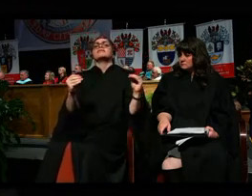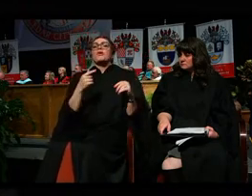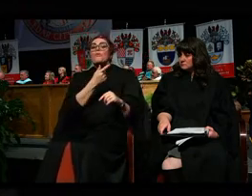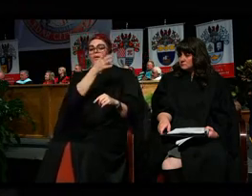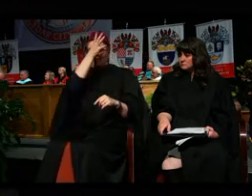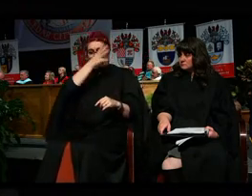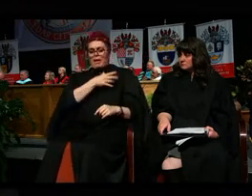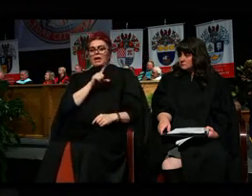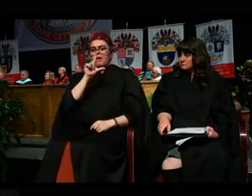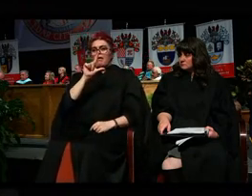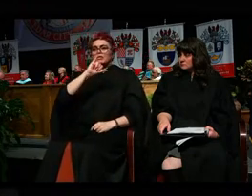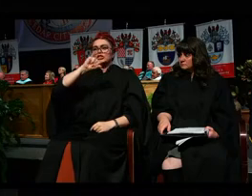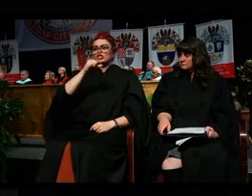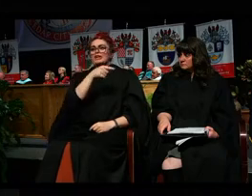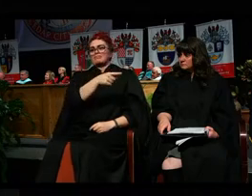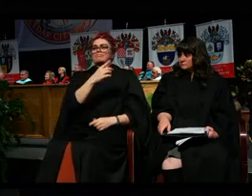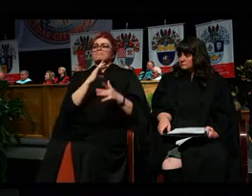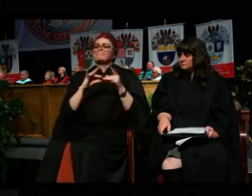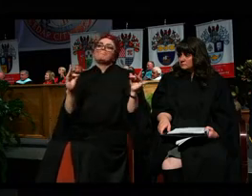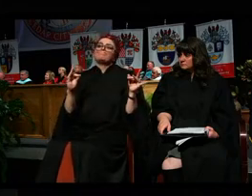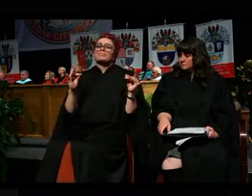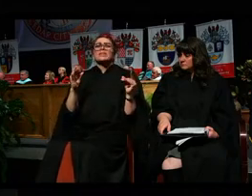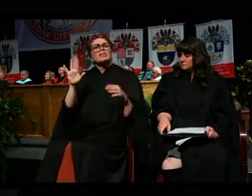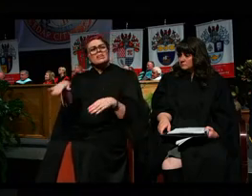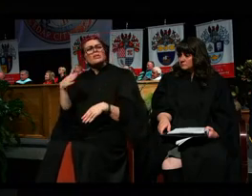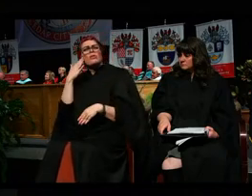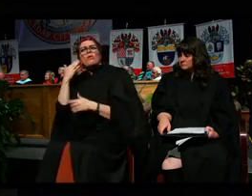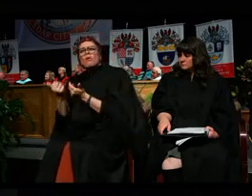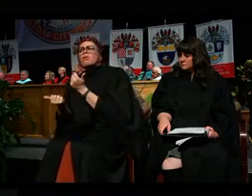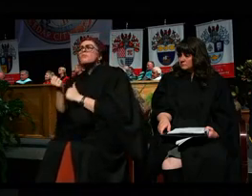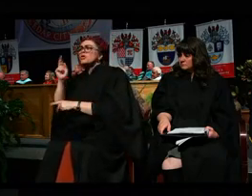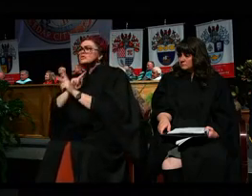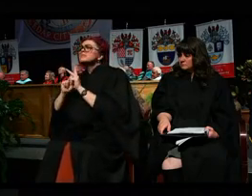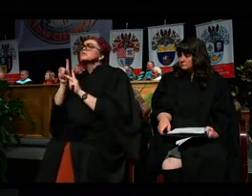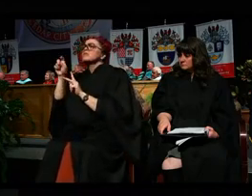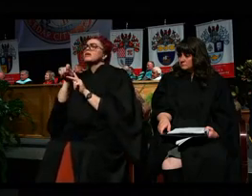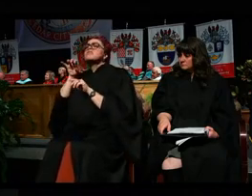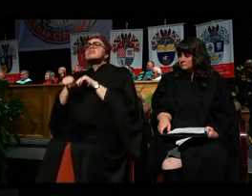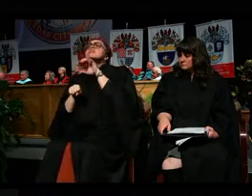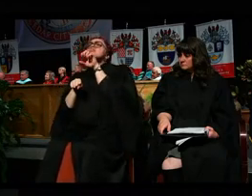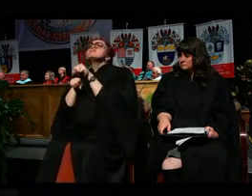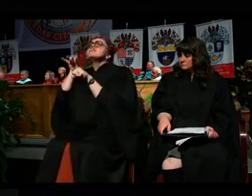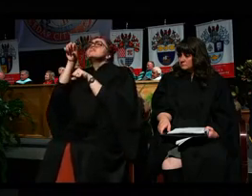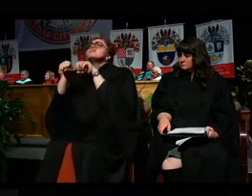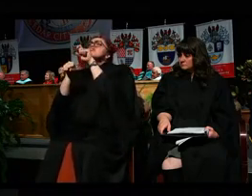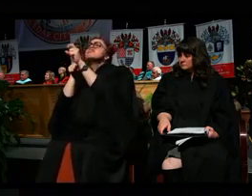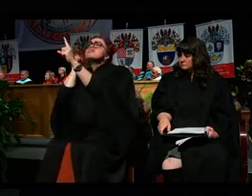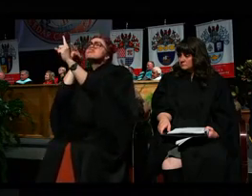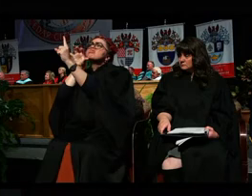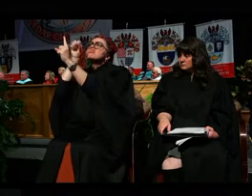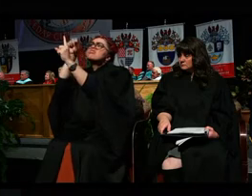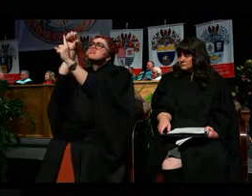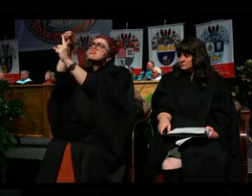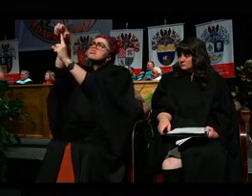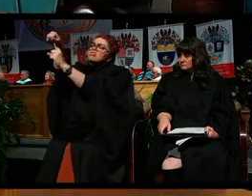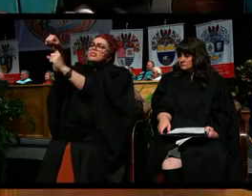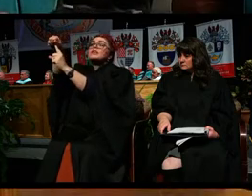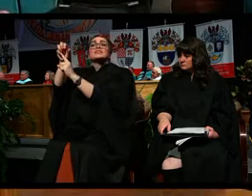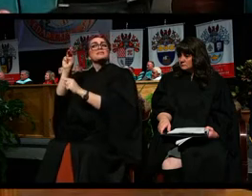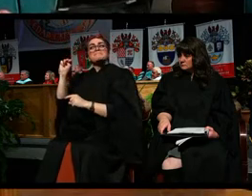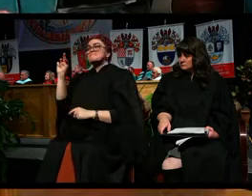said, "You know, most people need to climb the ladder to success like this, but for